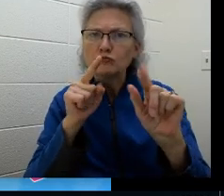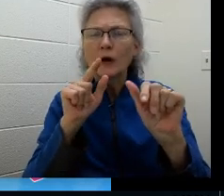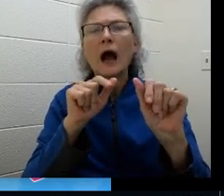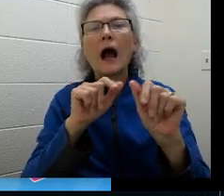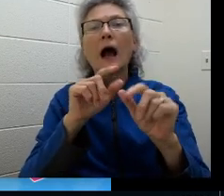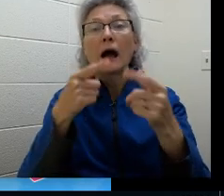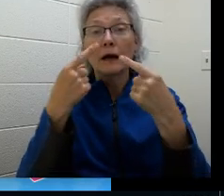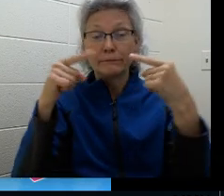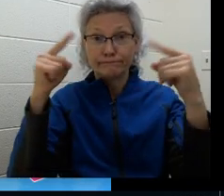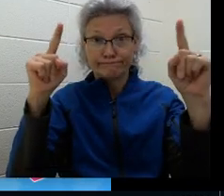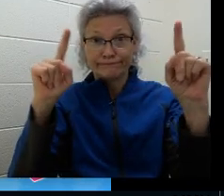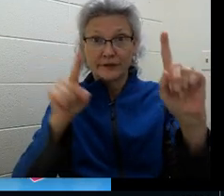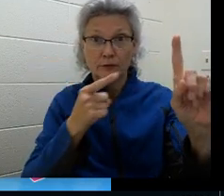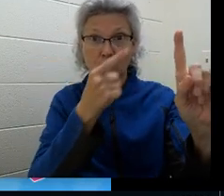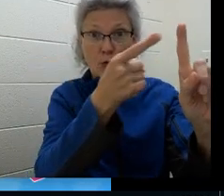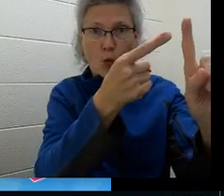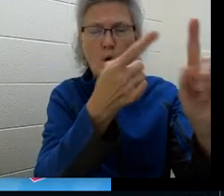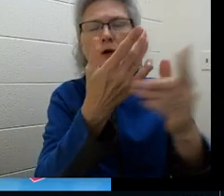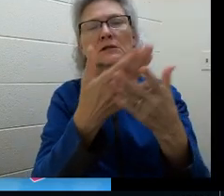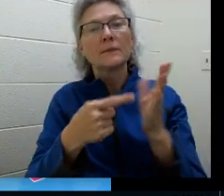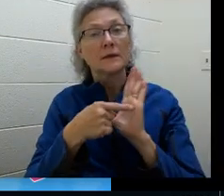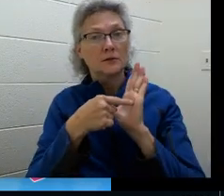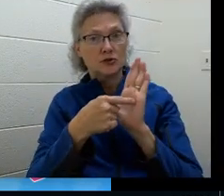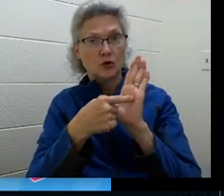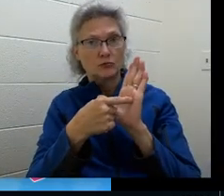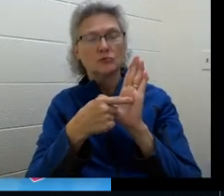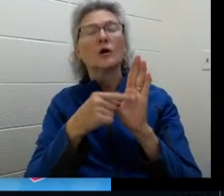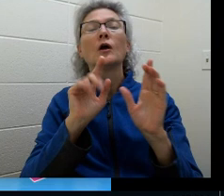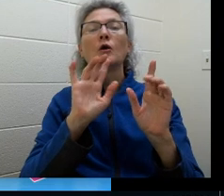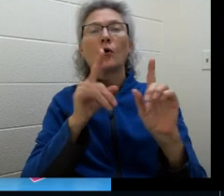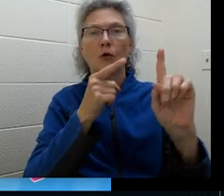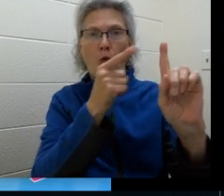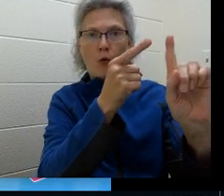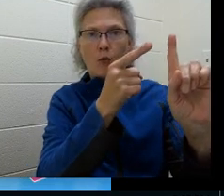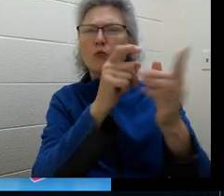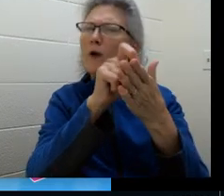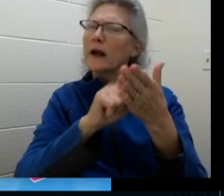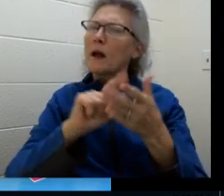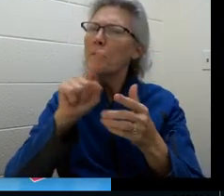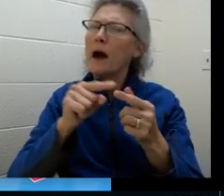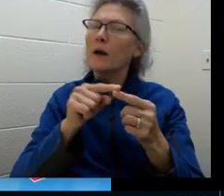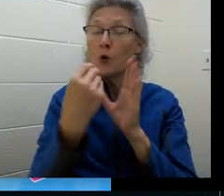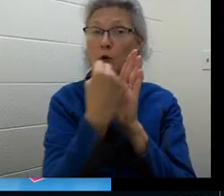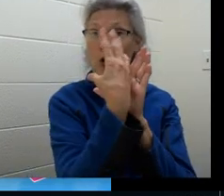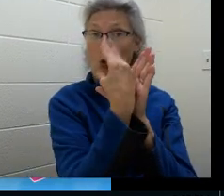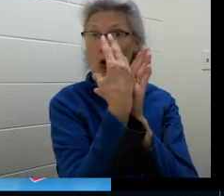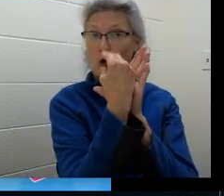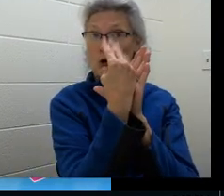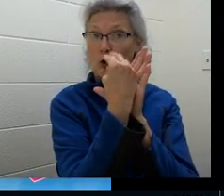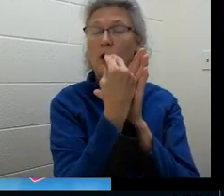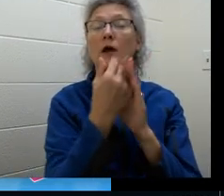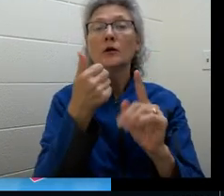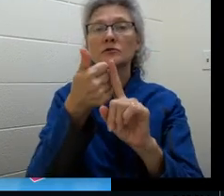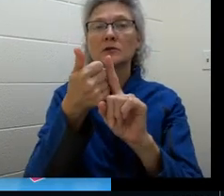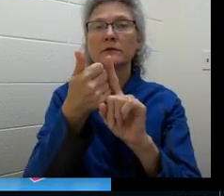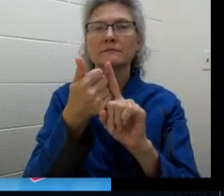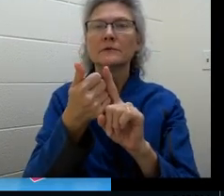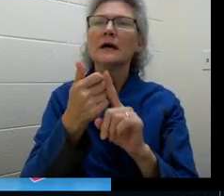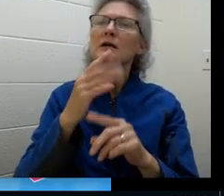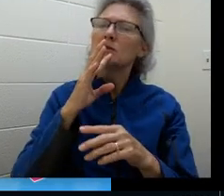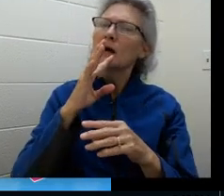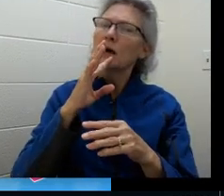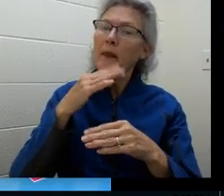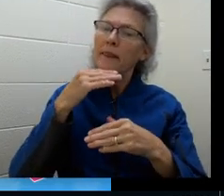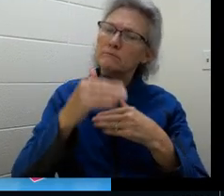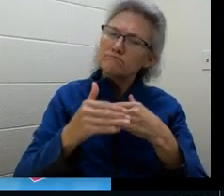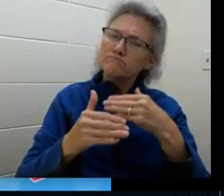that symbolizes your goal. Write about or record yourself talking about the different steps you will take along the way